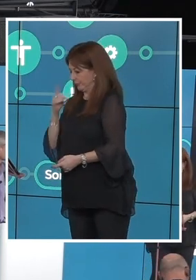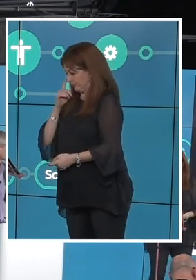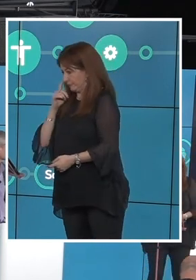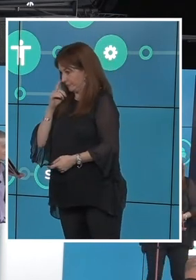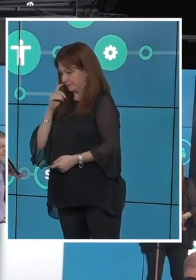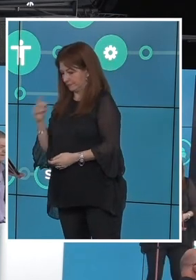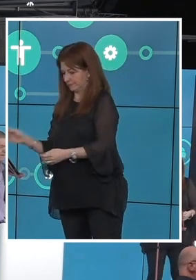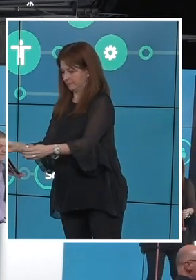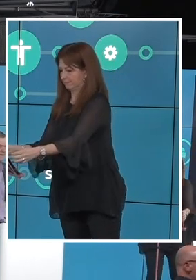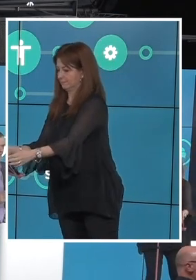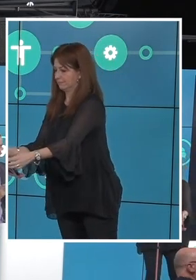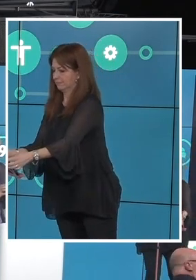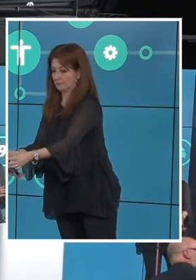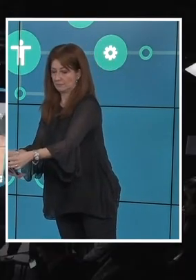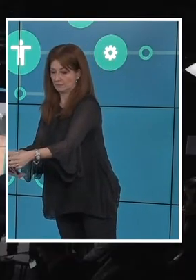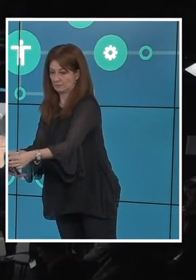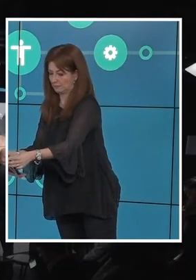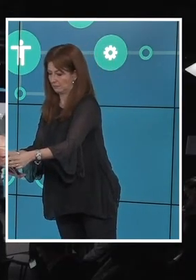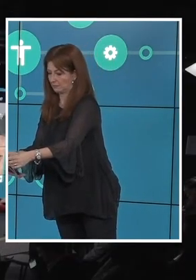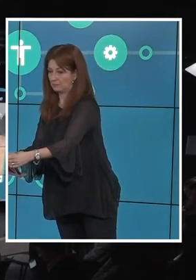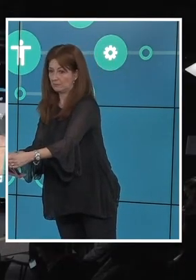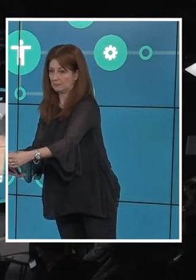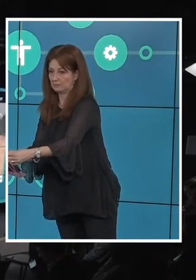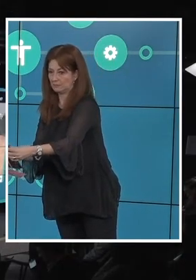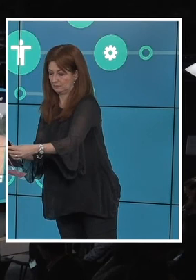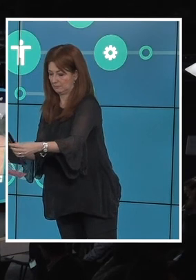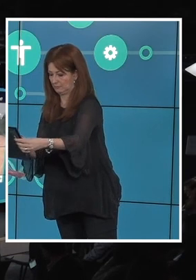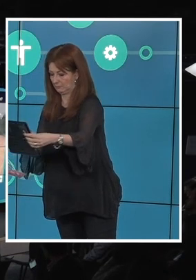Does anybody have a question? Why don't I just see if anybody in the audience wants to know one thing?